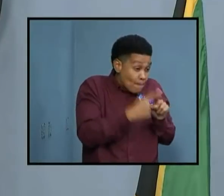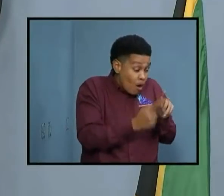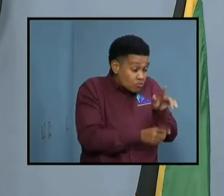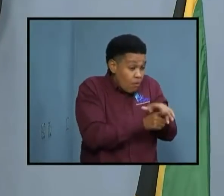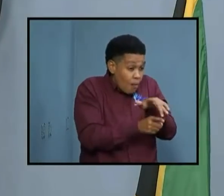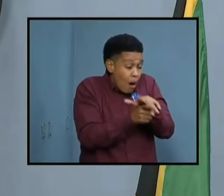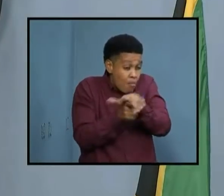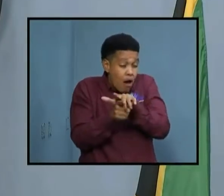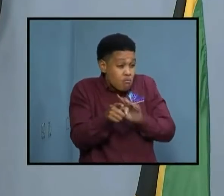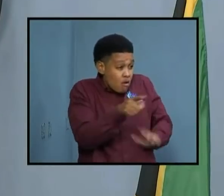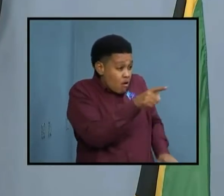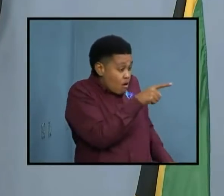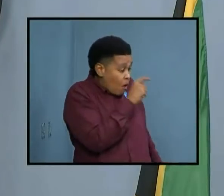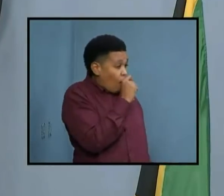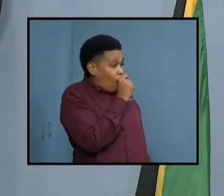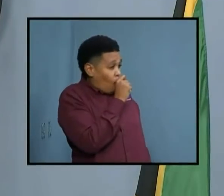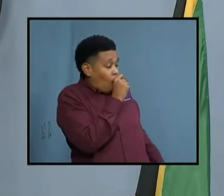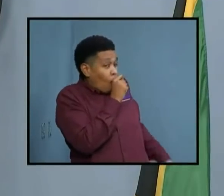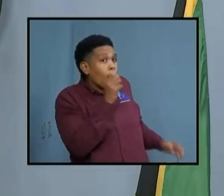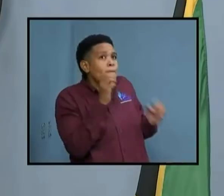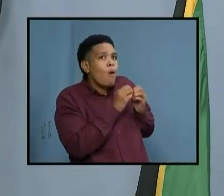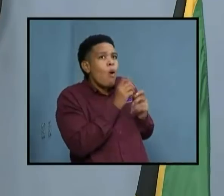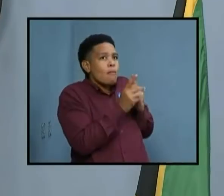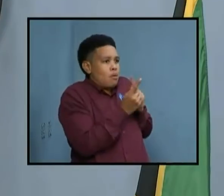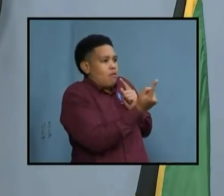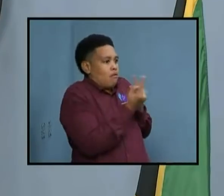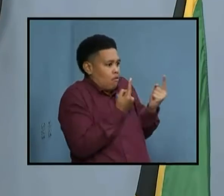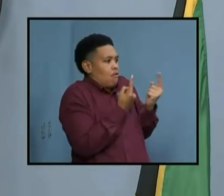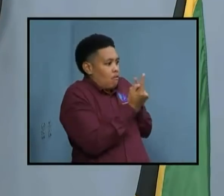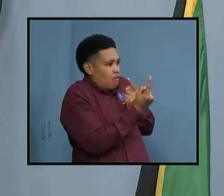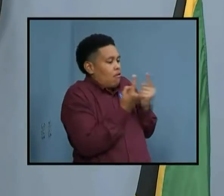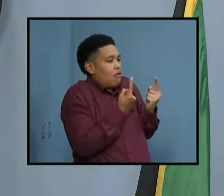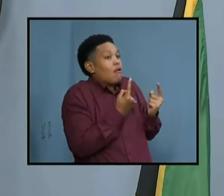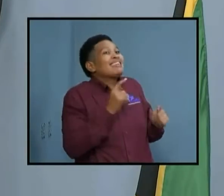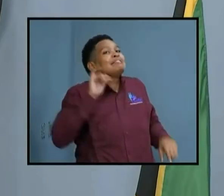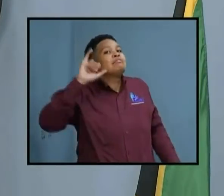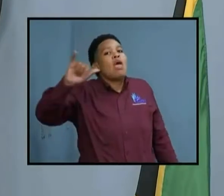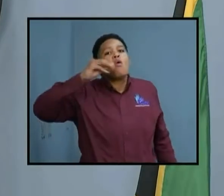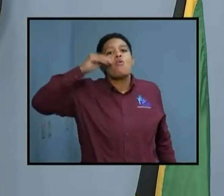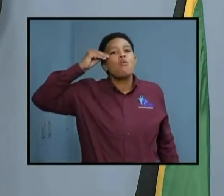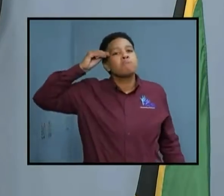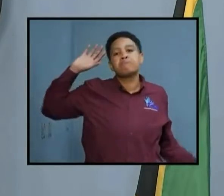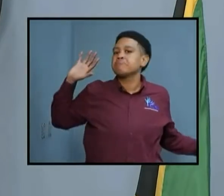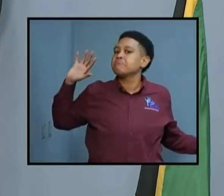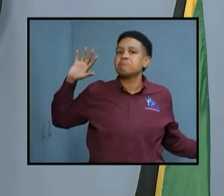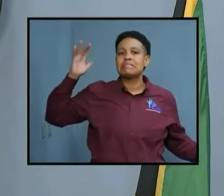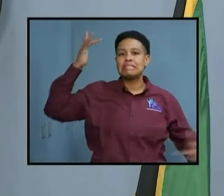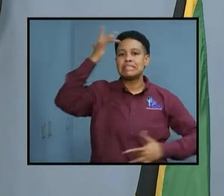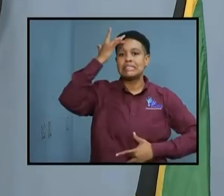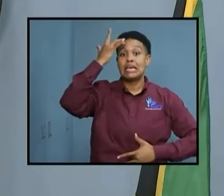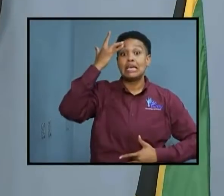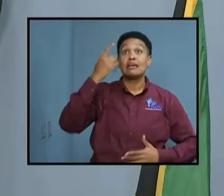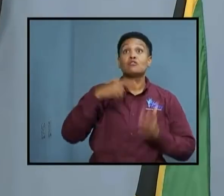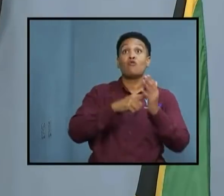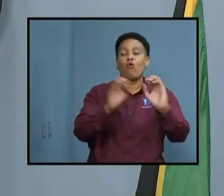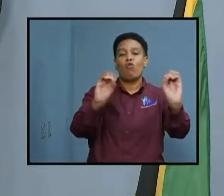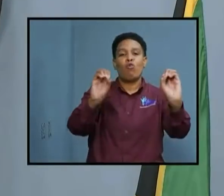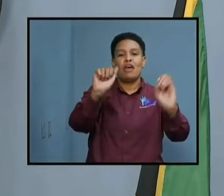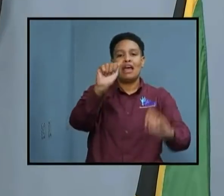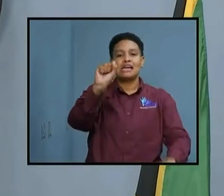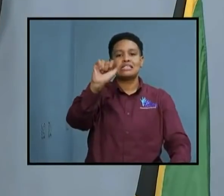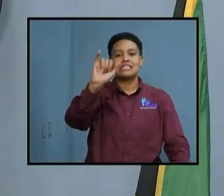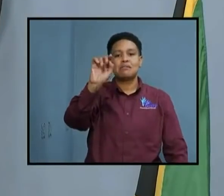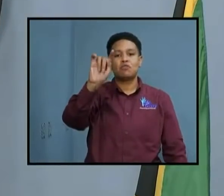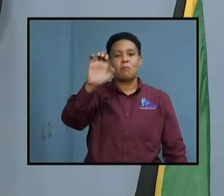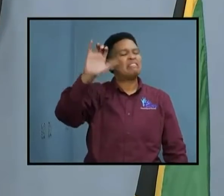cases you have, is the more persons will have to get well at home once they are asymptomatic. And if